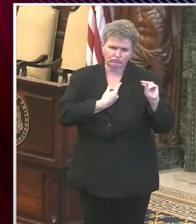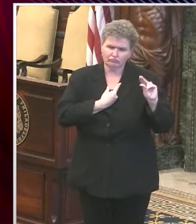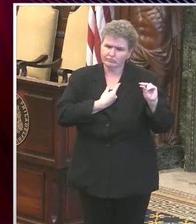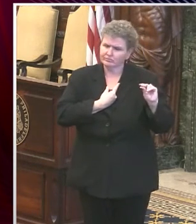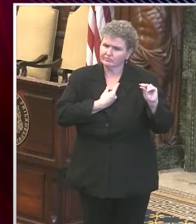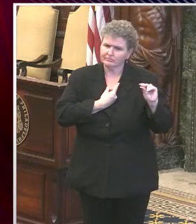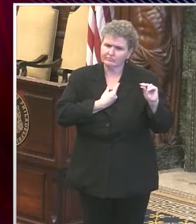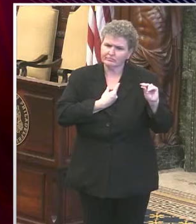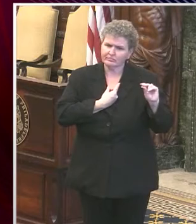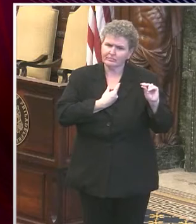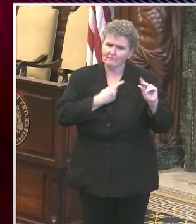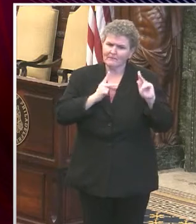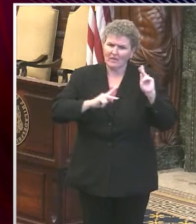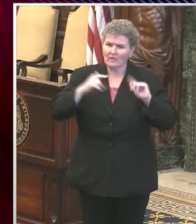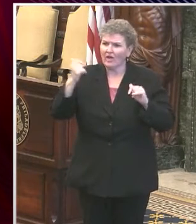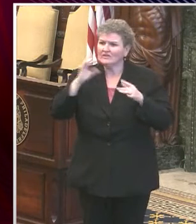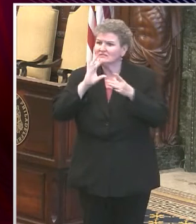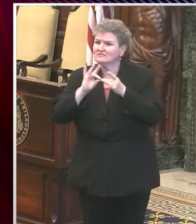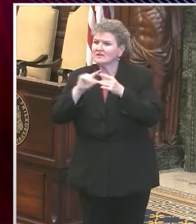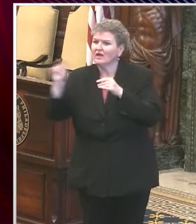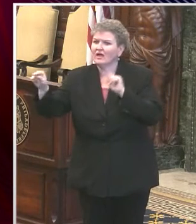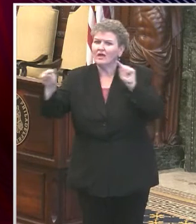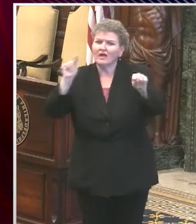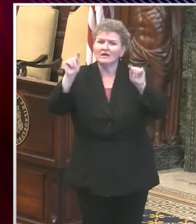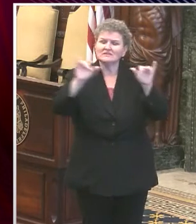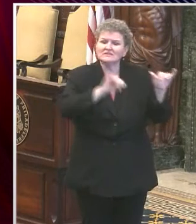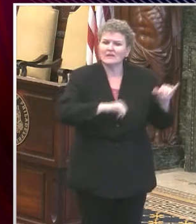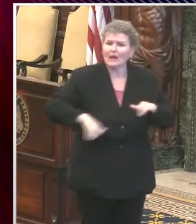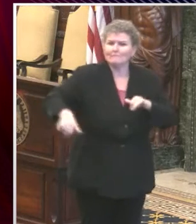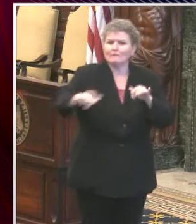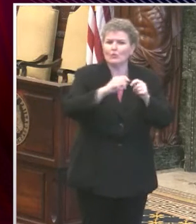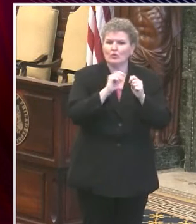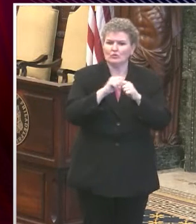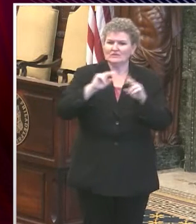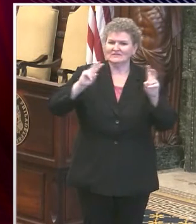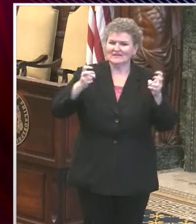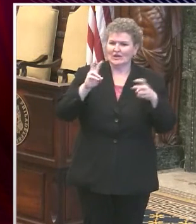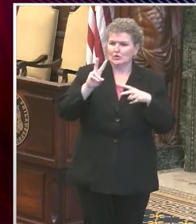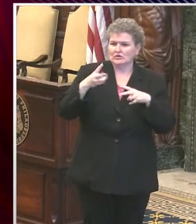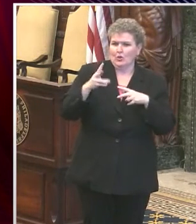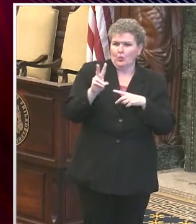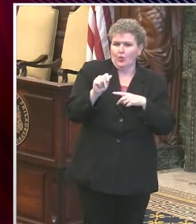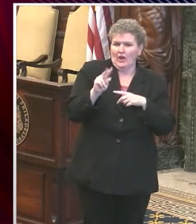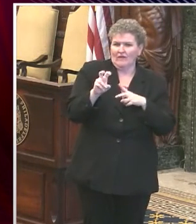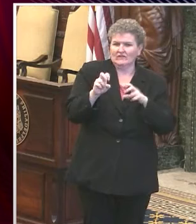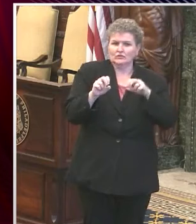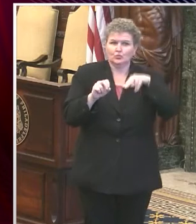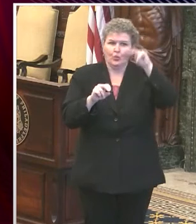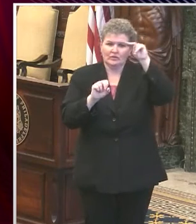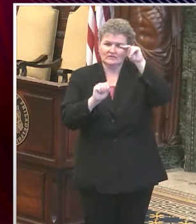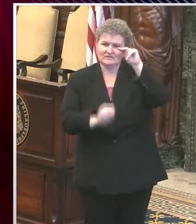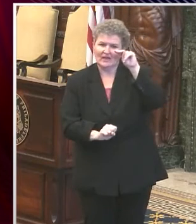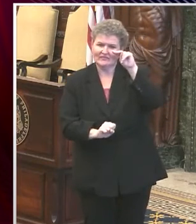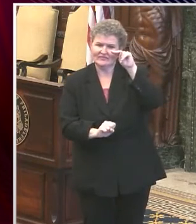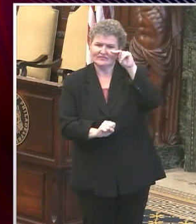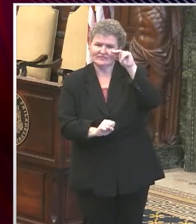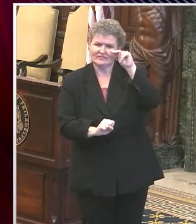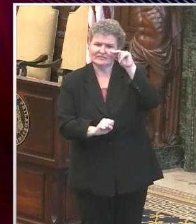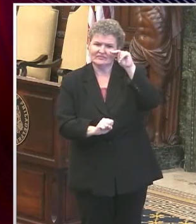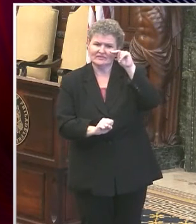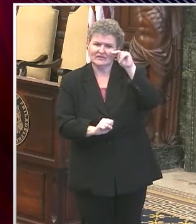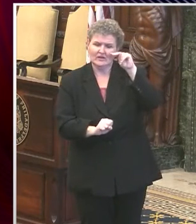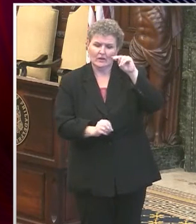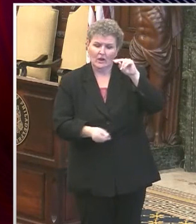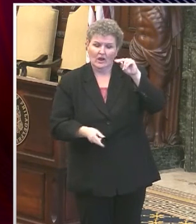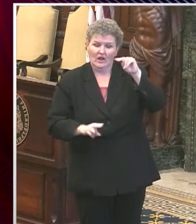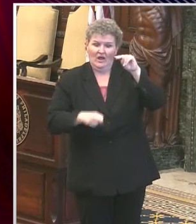that said the same thing. The issue was that there was a big wave that occurred in the South at that time. And, was that wave going to arrive here and have